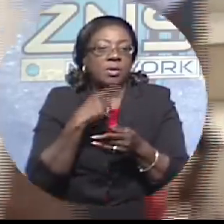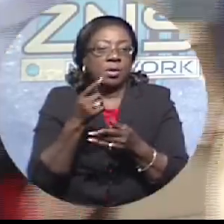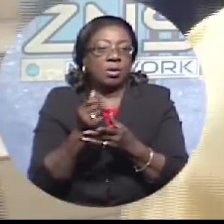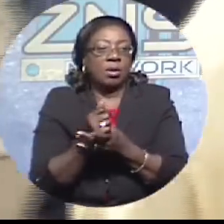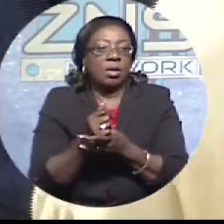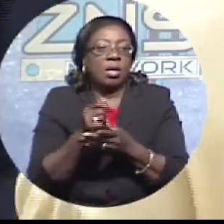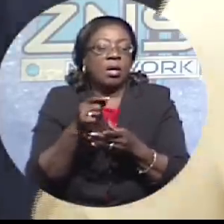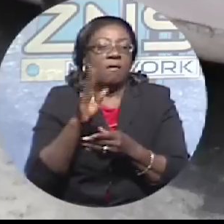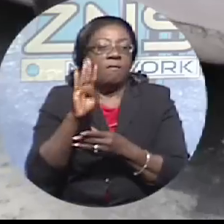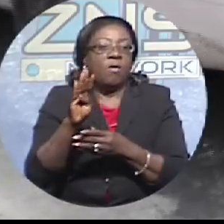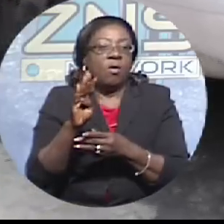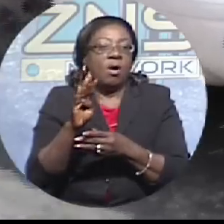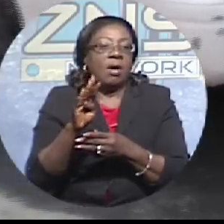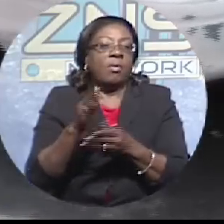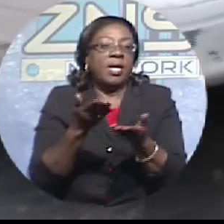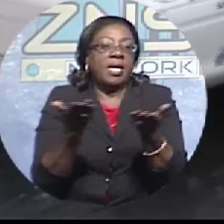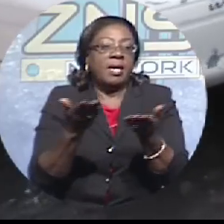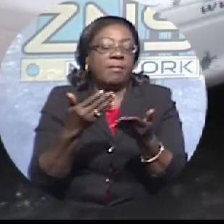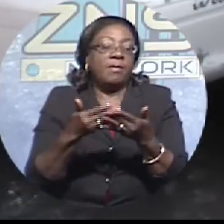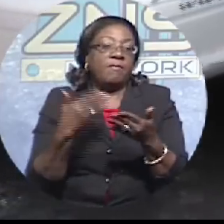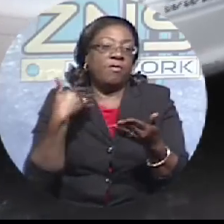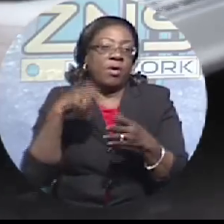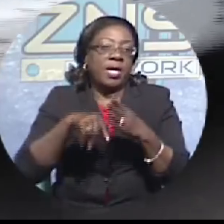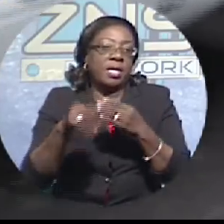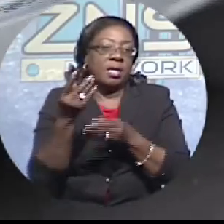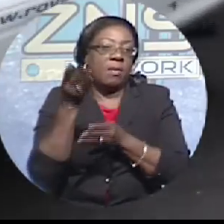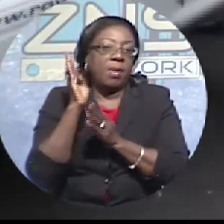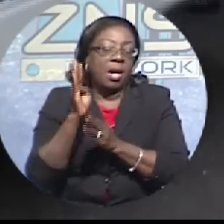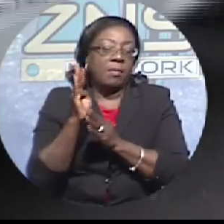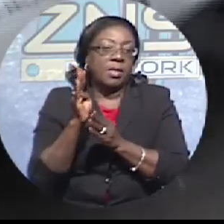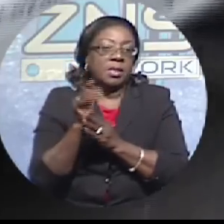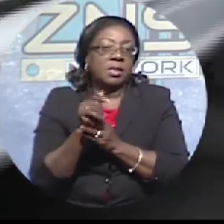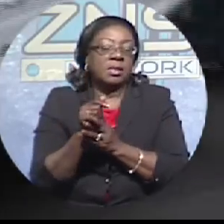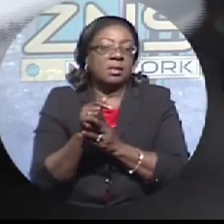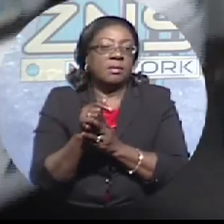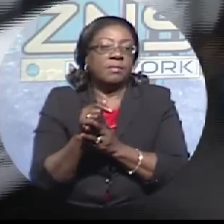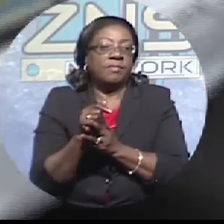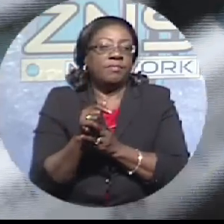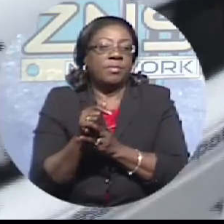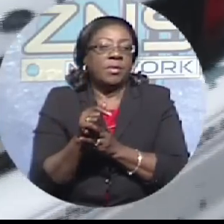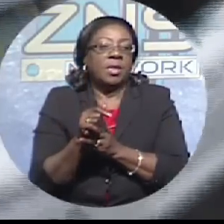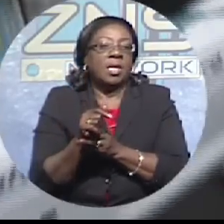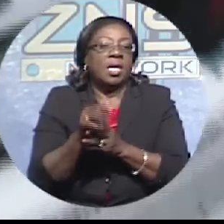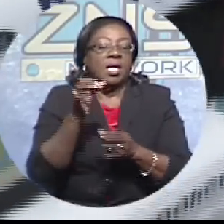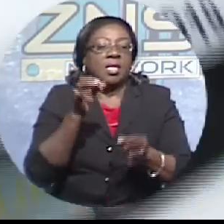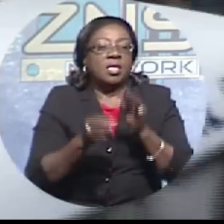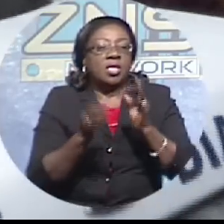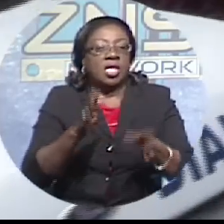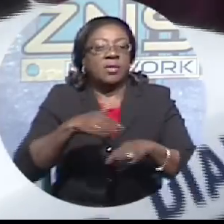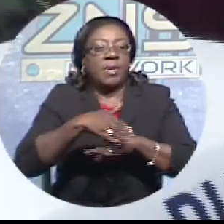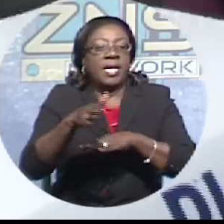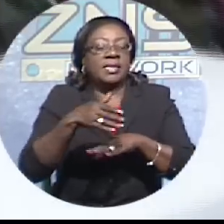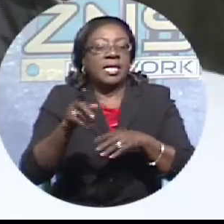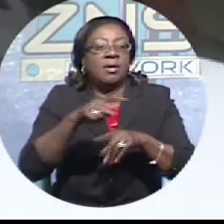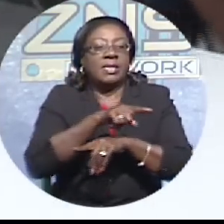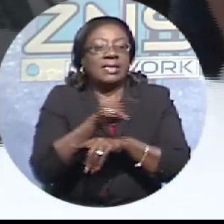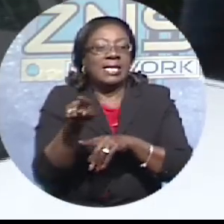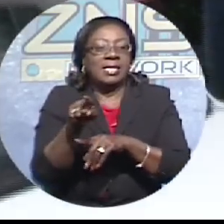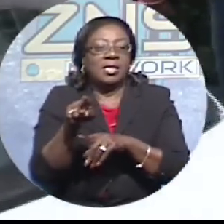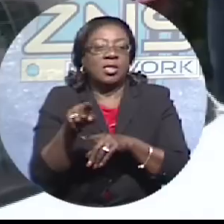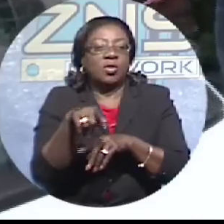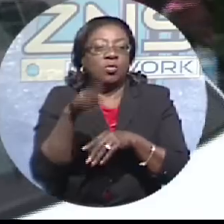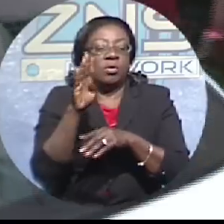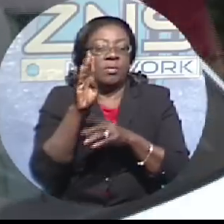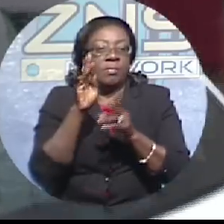43 men, 4 had previous convictions in the Bahamas related to illegal fishing. While the judge passed down the sentence of a $3,000 fine